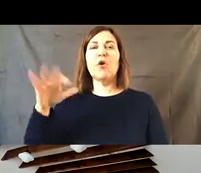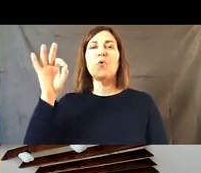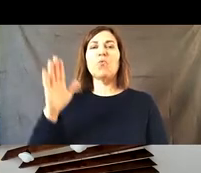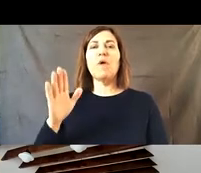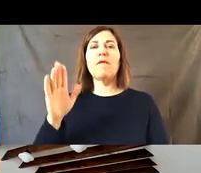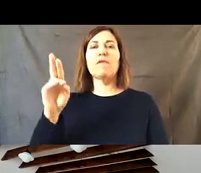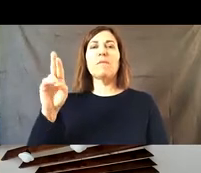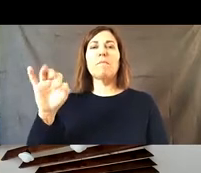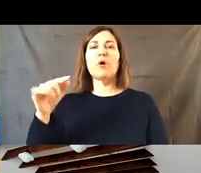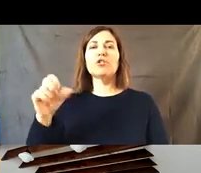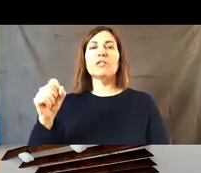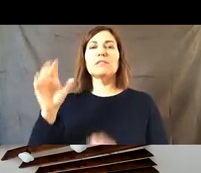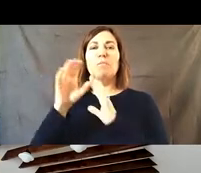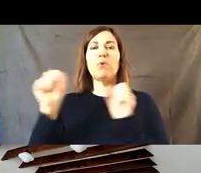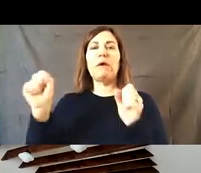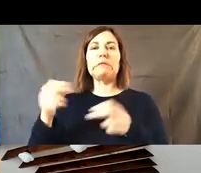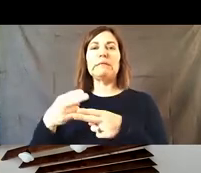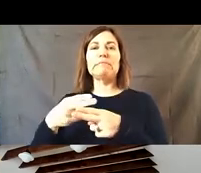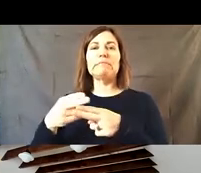Tem.